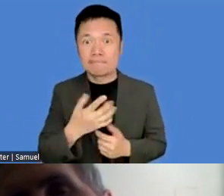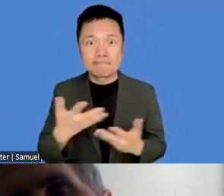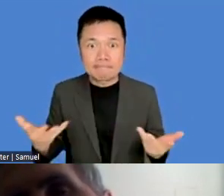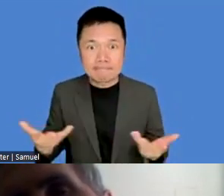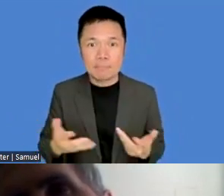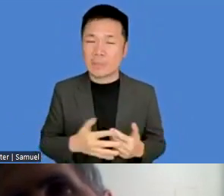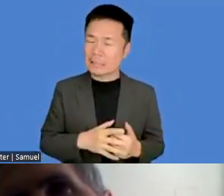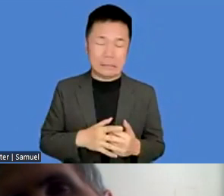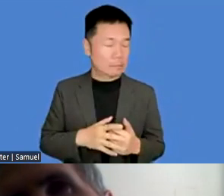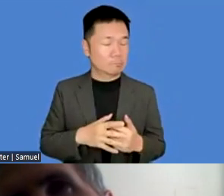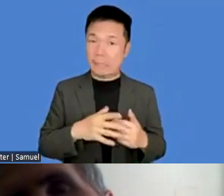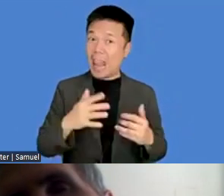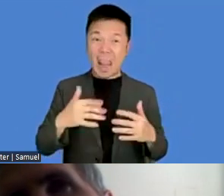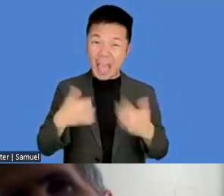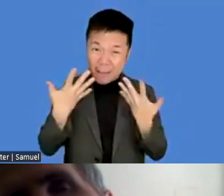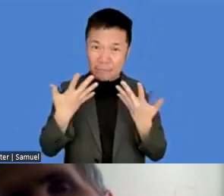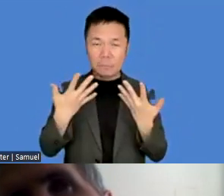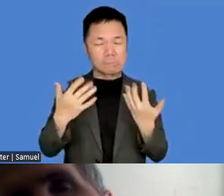worse and worse.